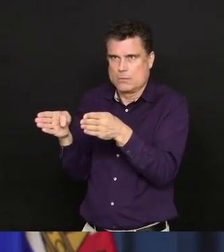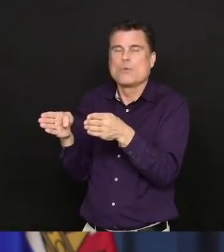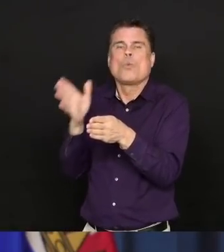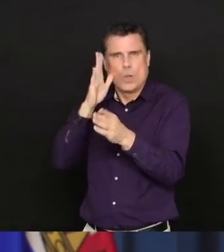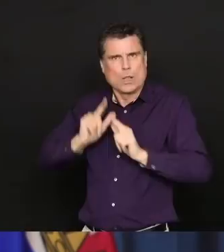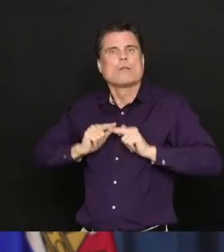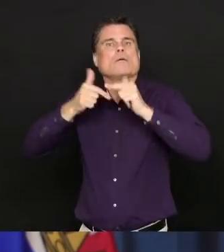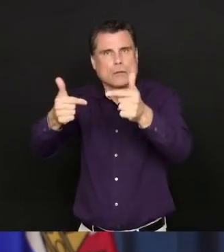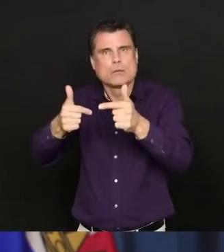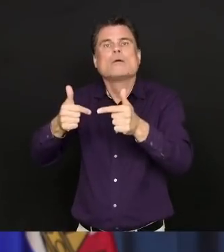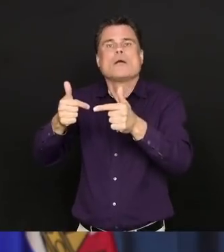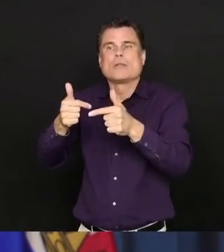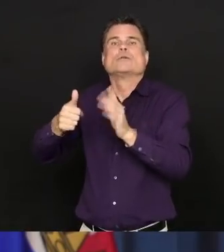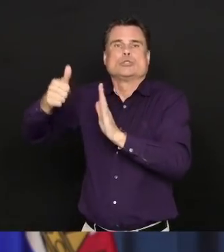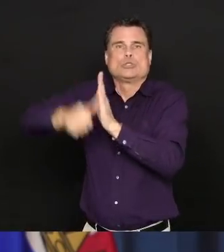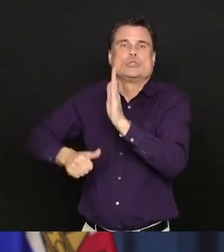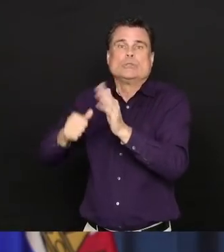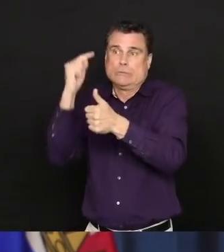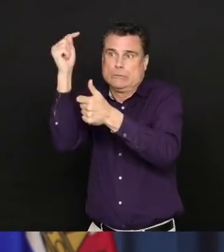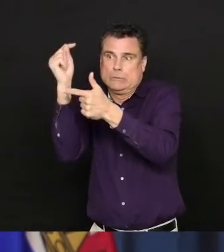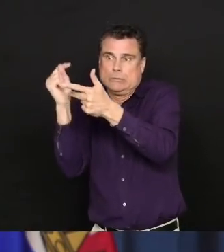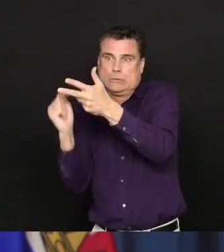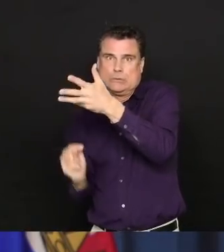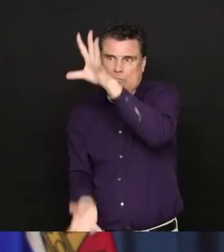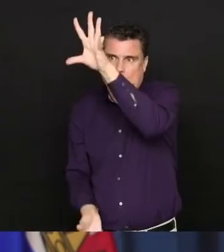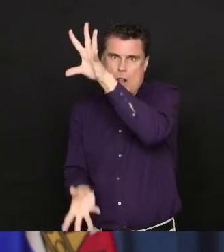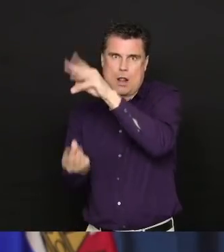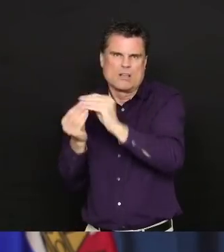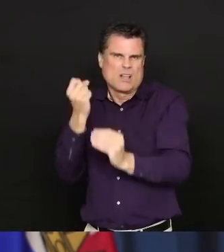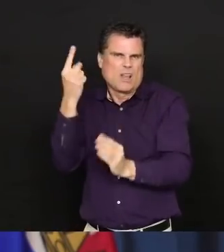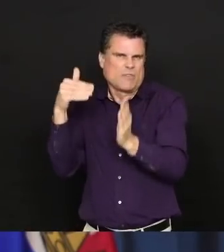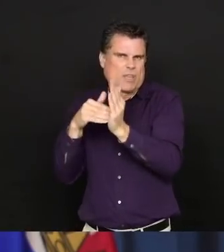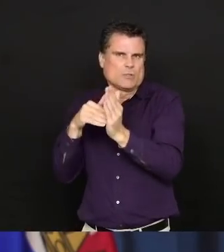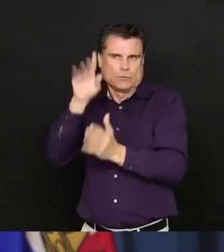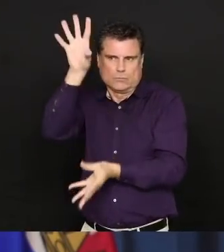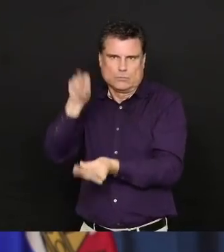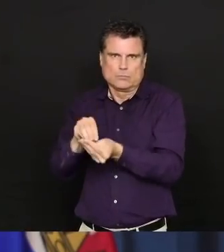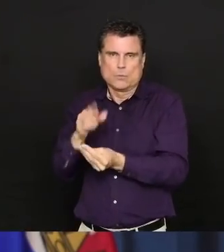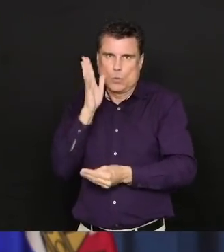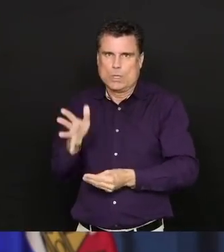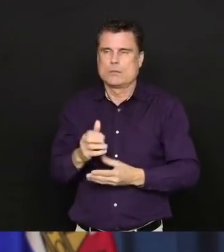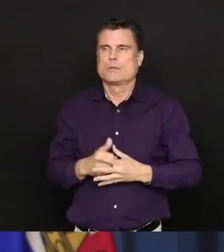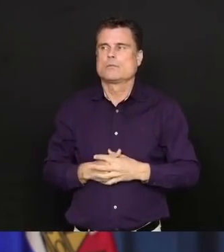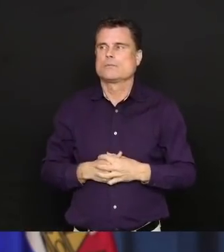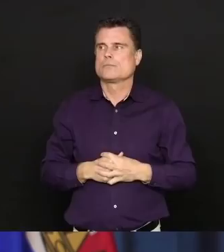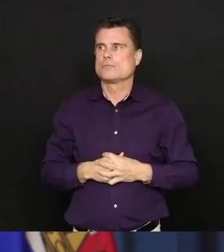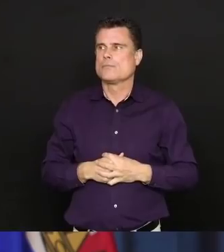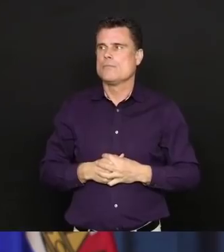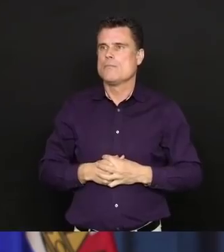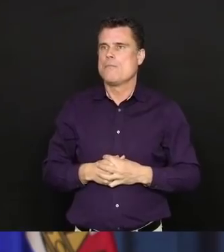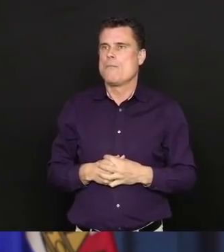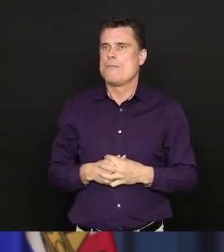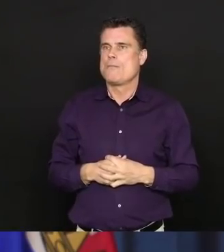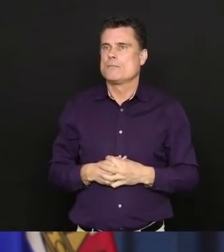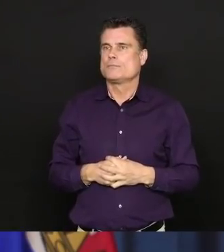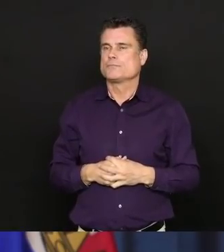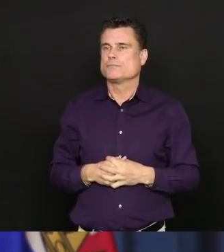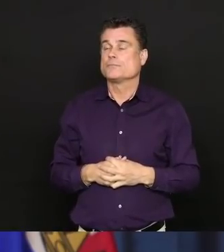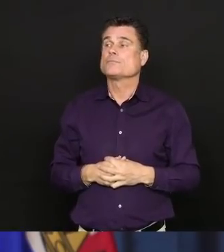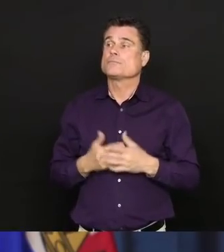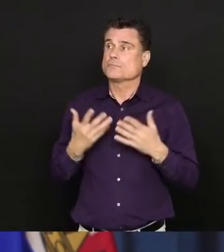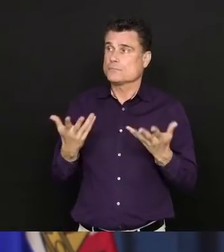access in the future. We are going to commit to supporting you just as we need to support right now the fight